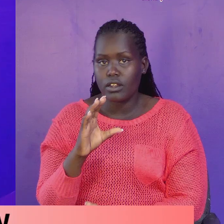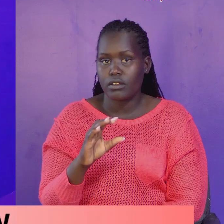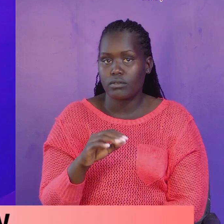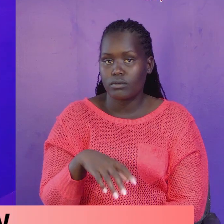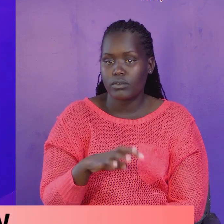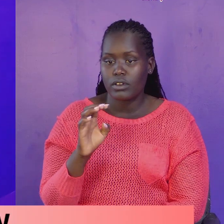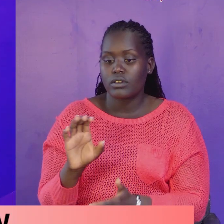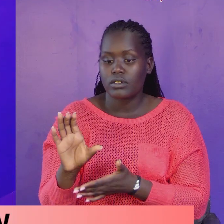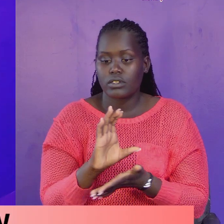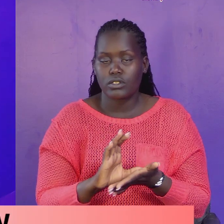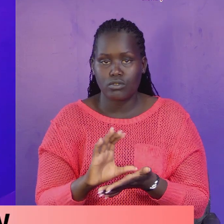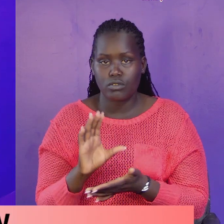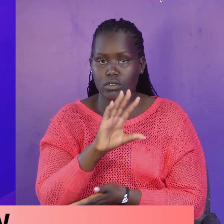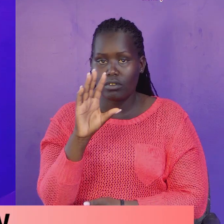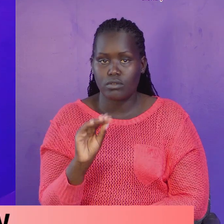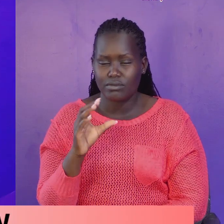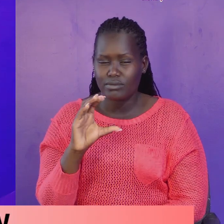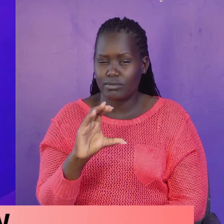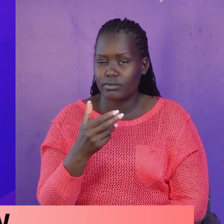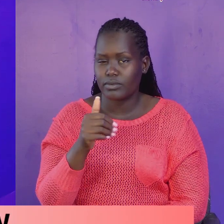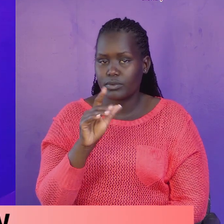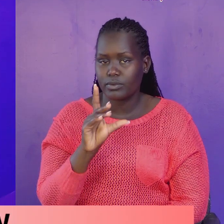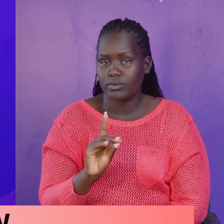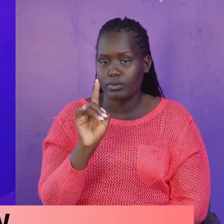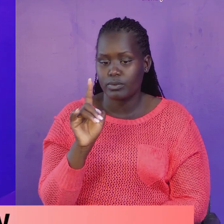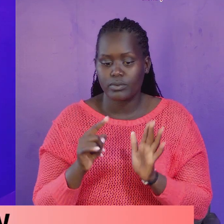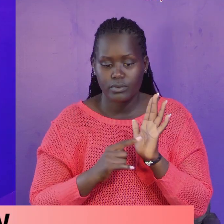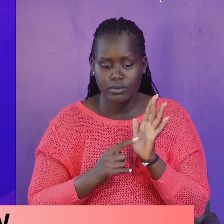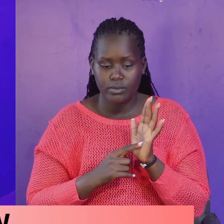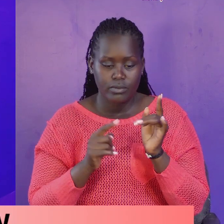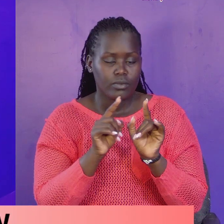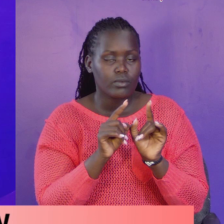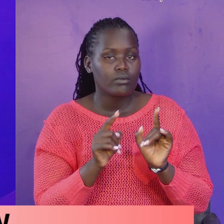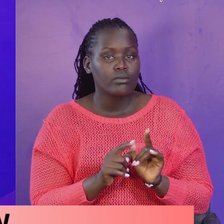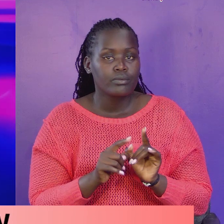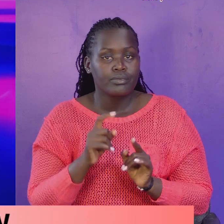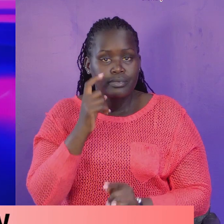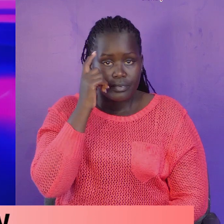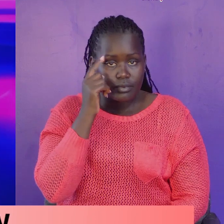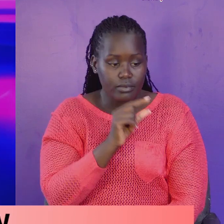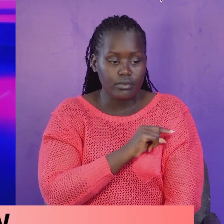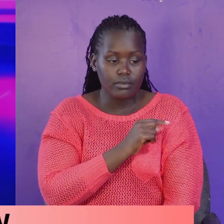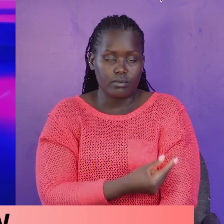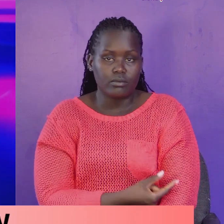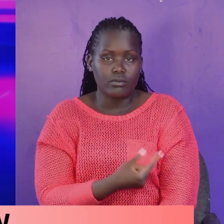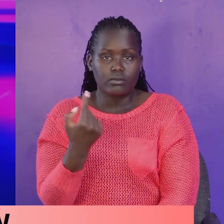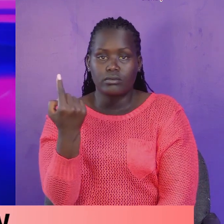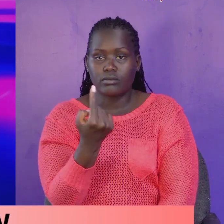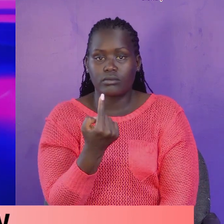African Republic, 8 points. Chad, 1 point. Oh. Yeah, also I think Ghana alone. Yeah.